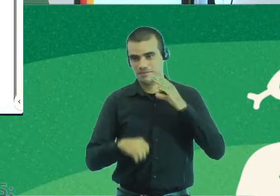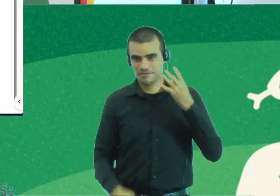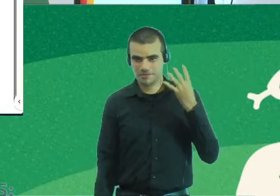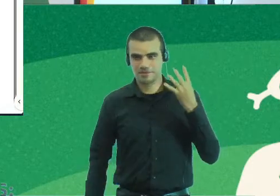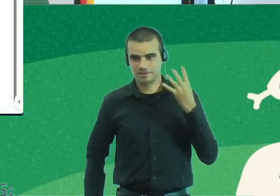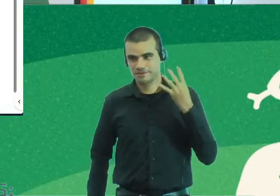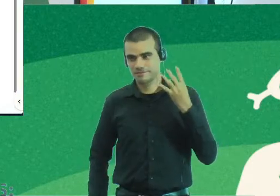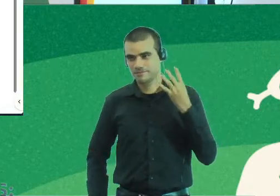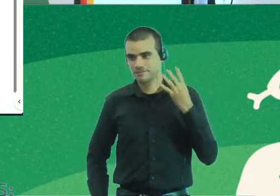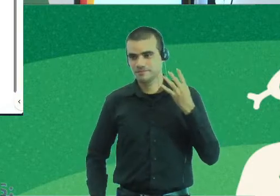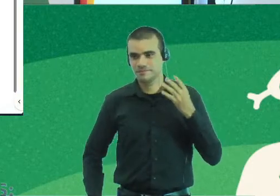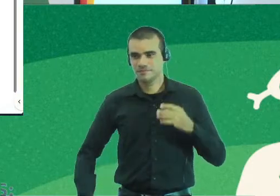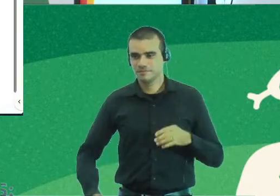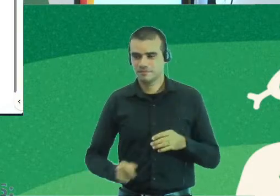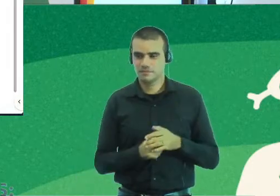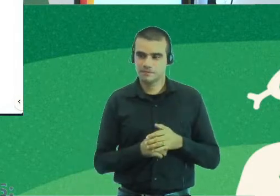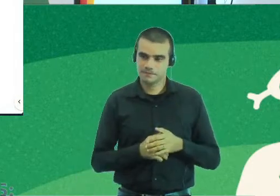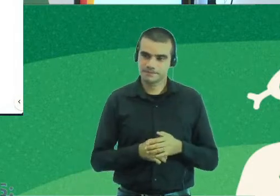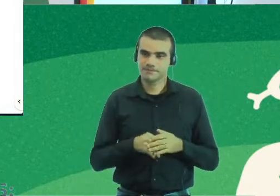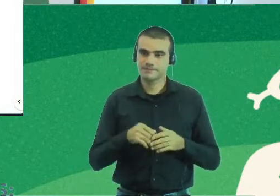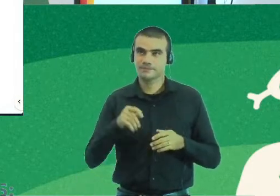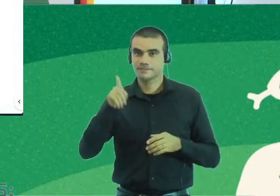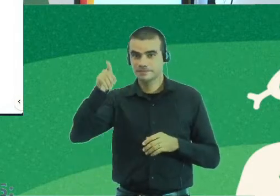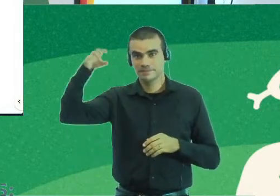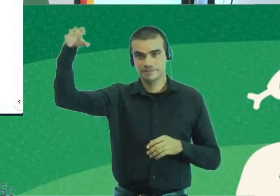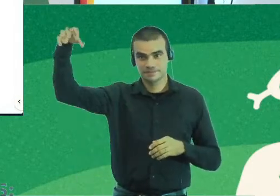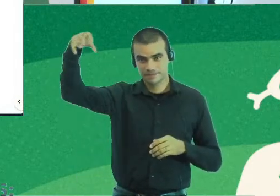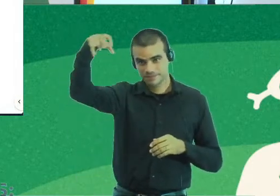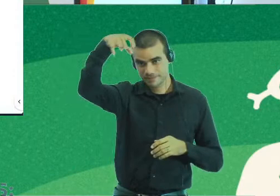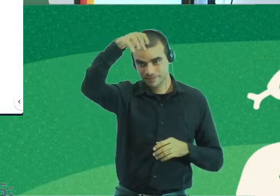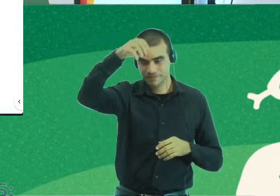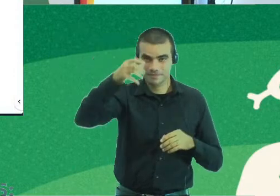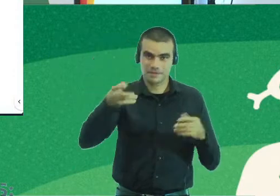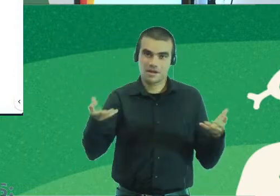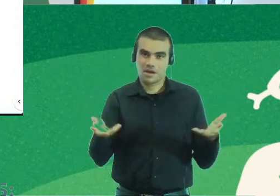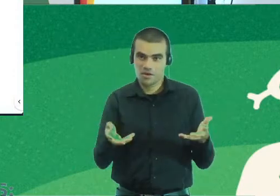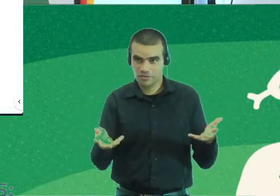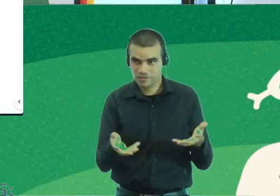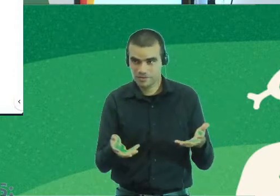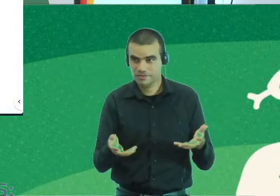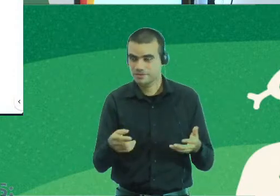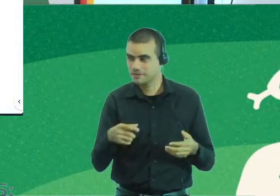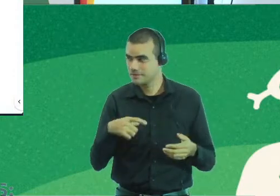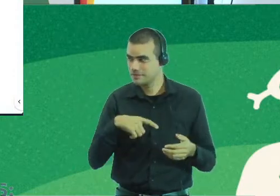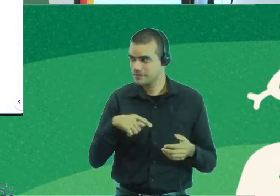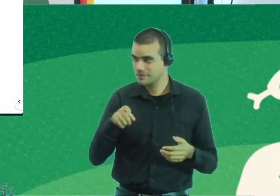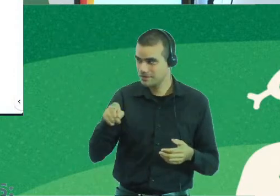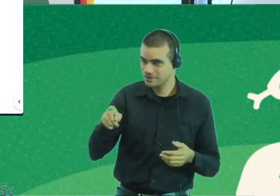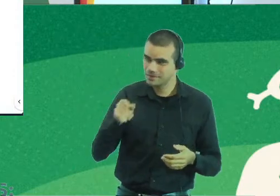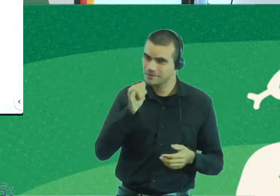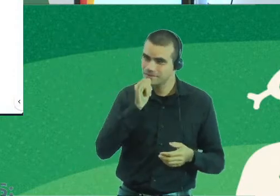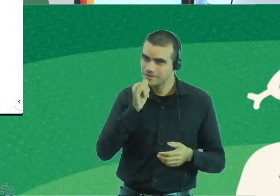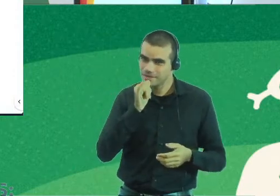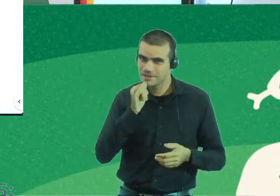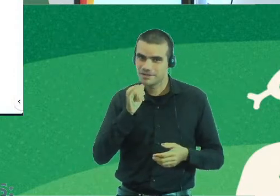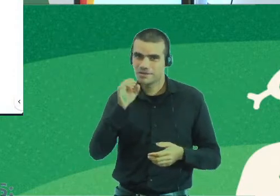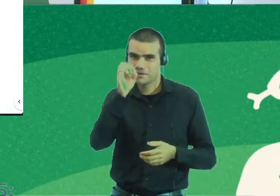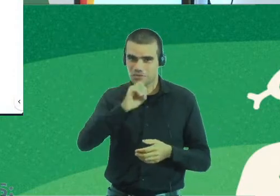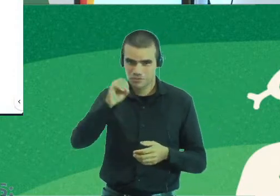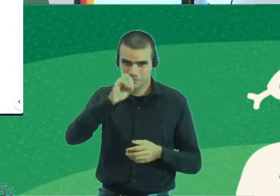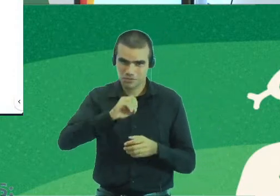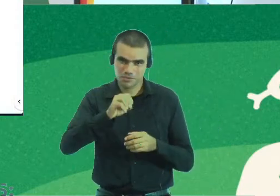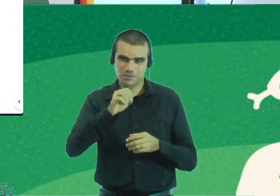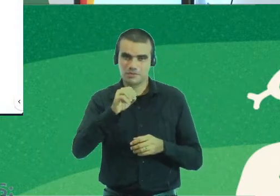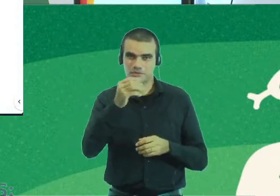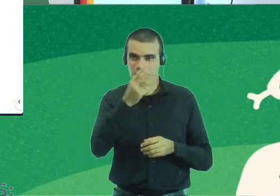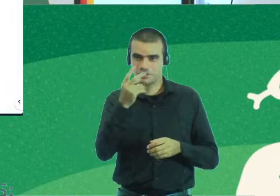is flying above me. Because if hypothetically on October 31st in Sao Paulo, this would be true, although it's not currently.